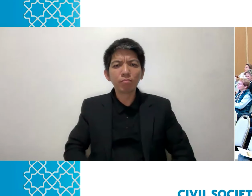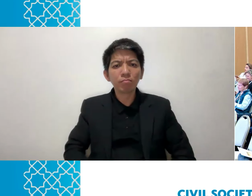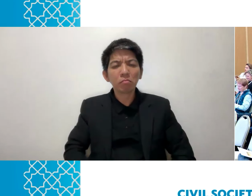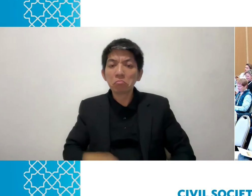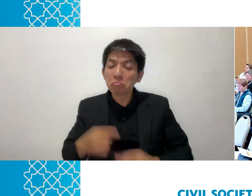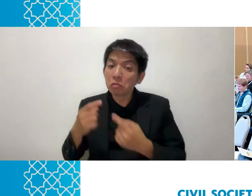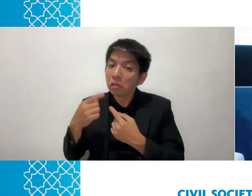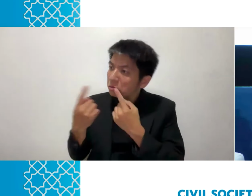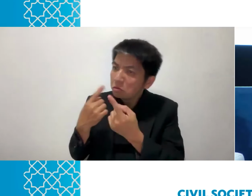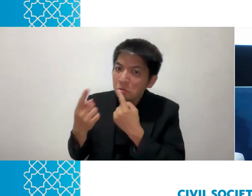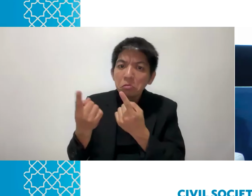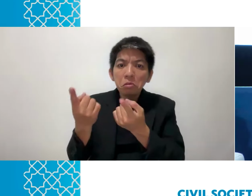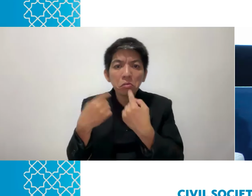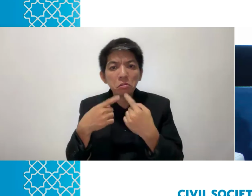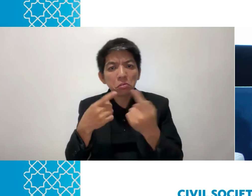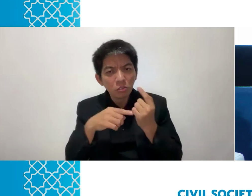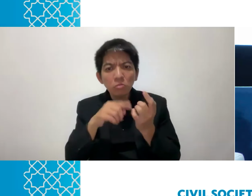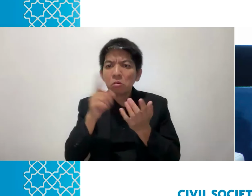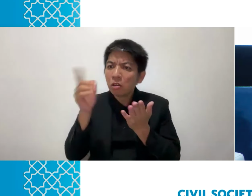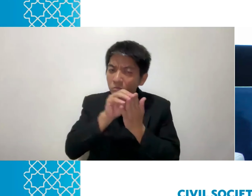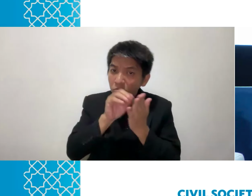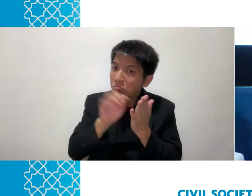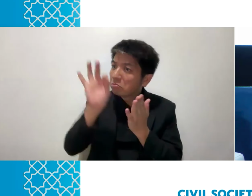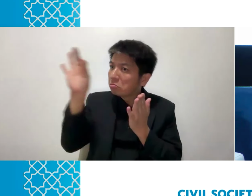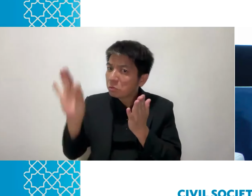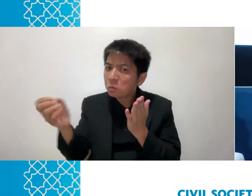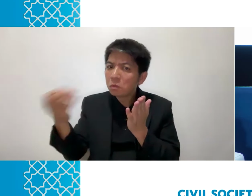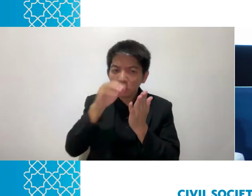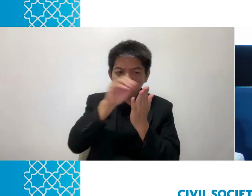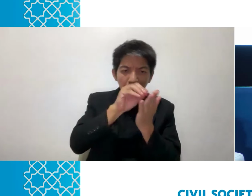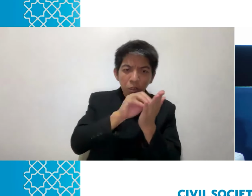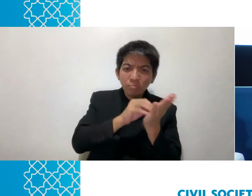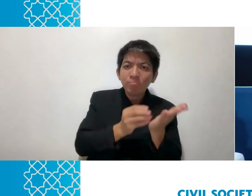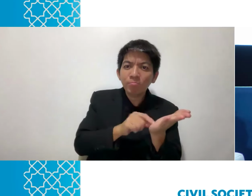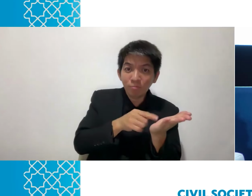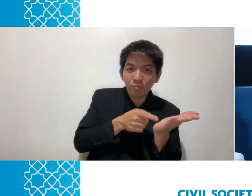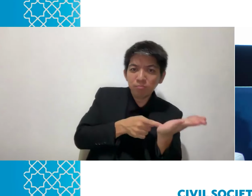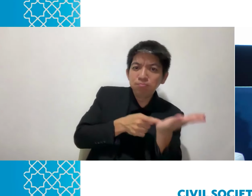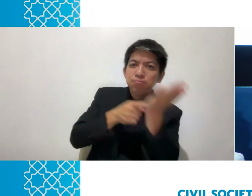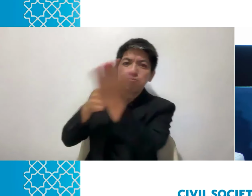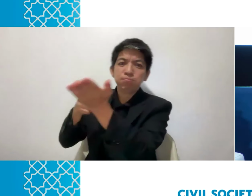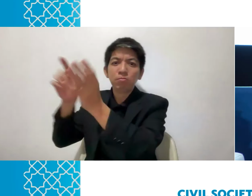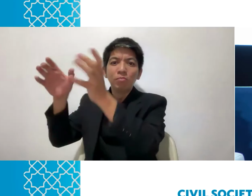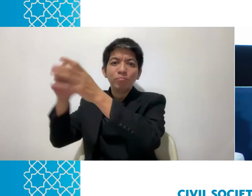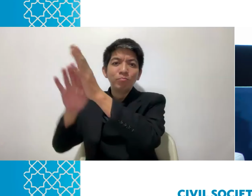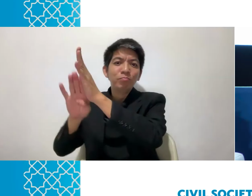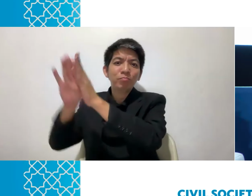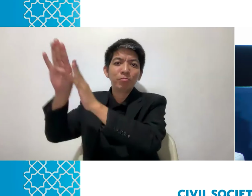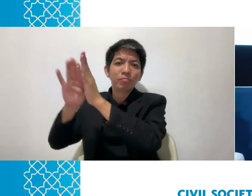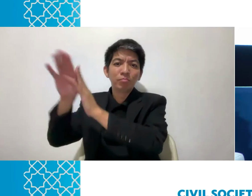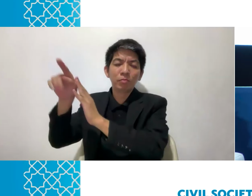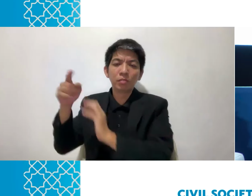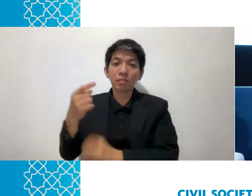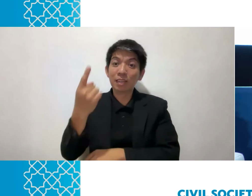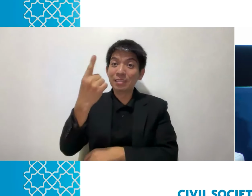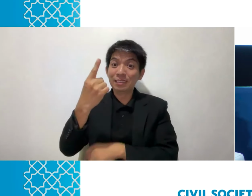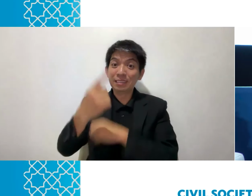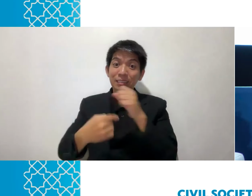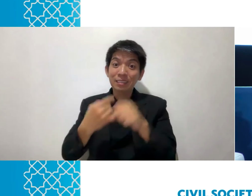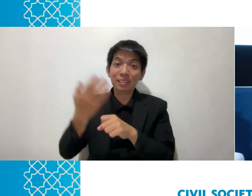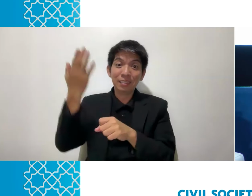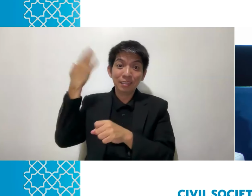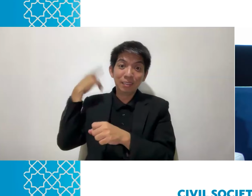to the developer. And then last year, the developer using those inputs and using to